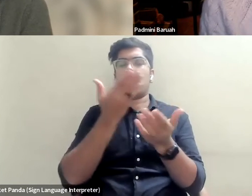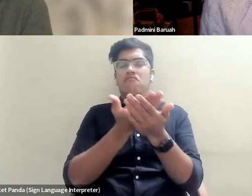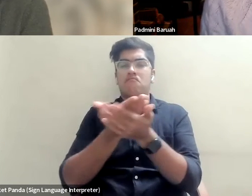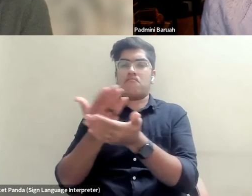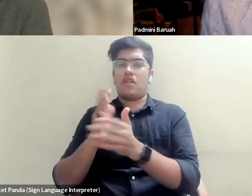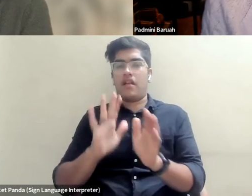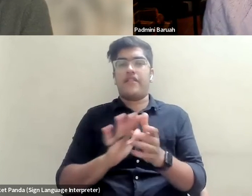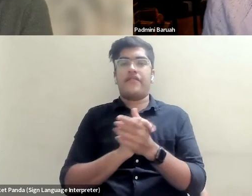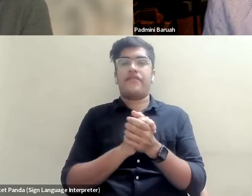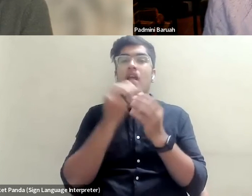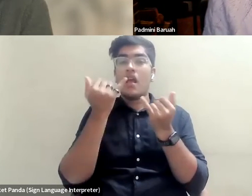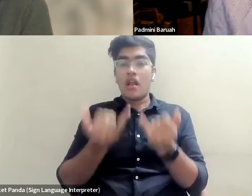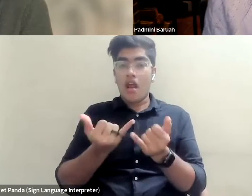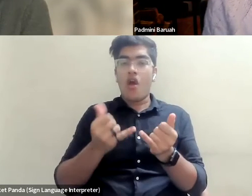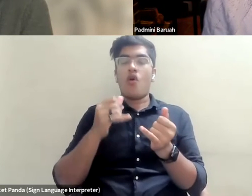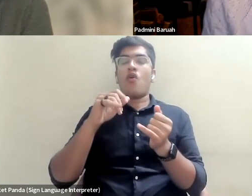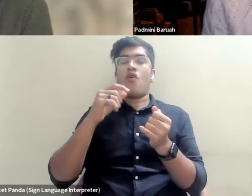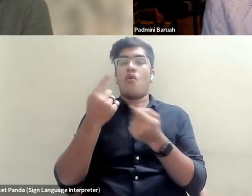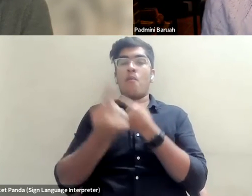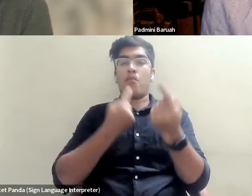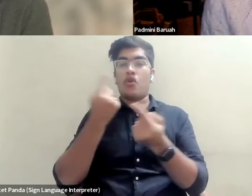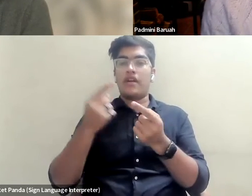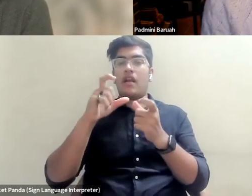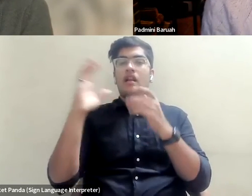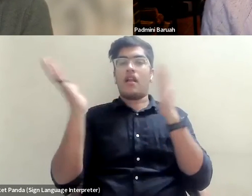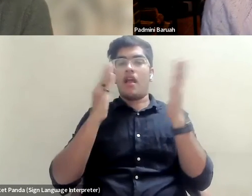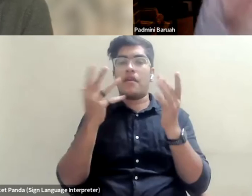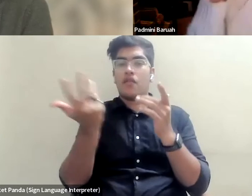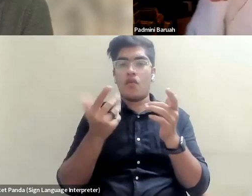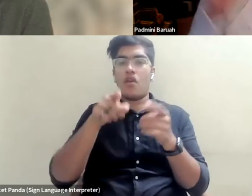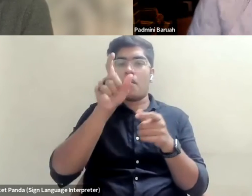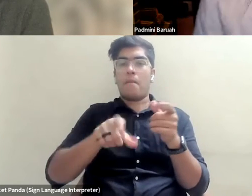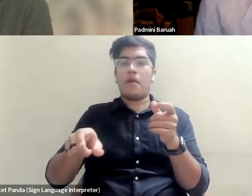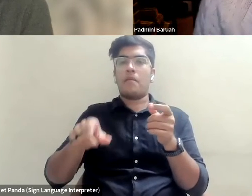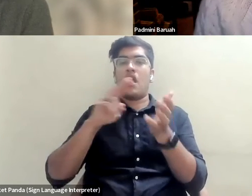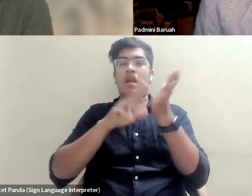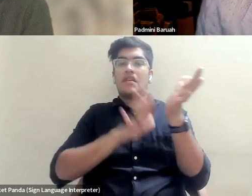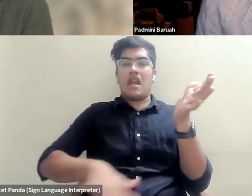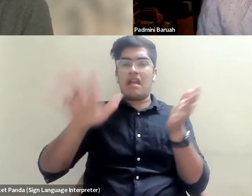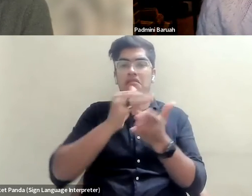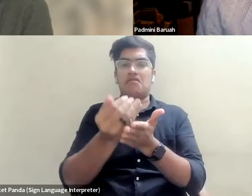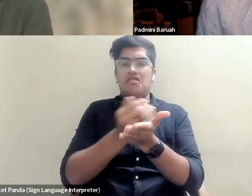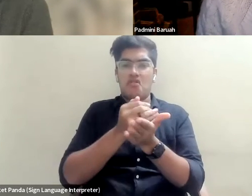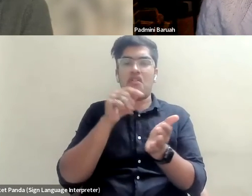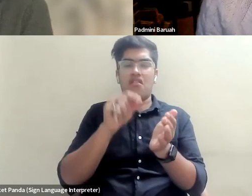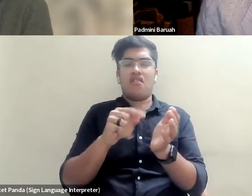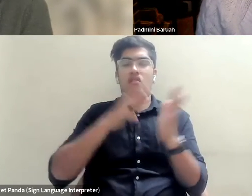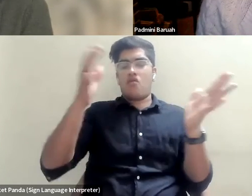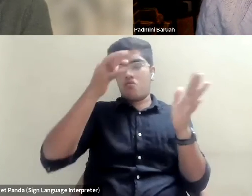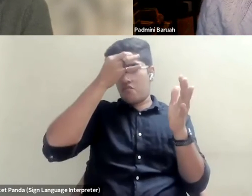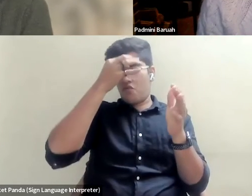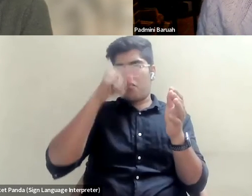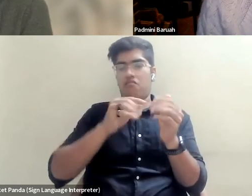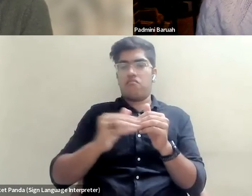the political climate against immigration and this rhetoric of national security has taken huge